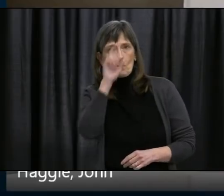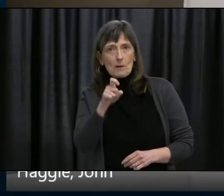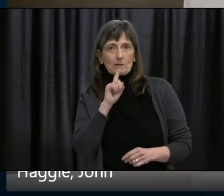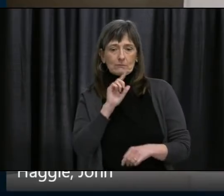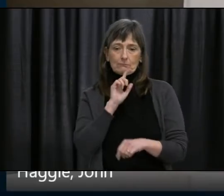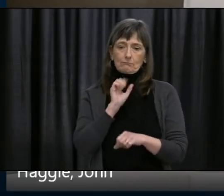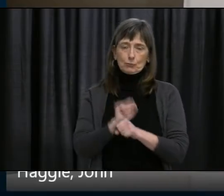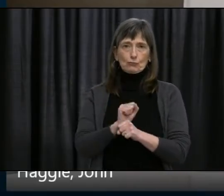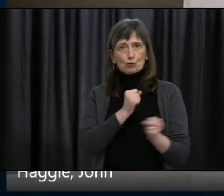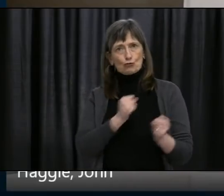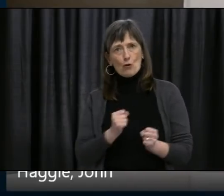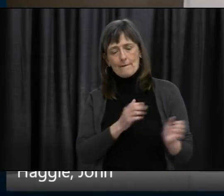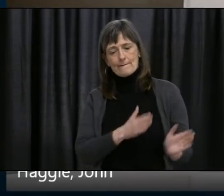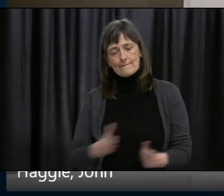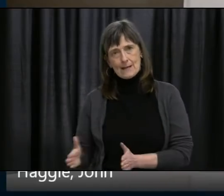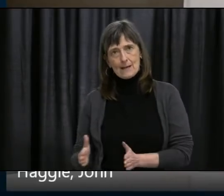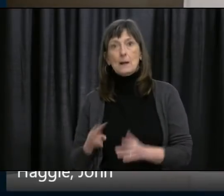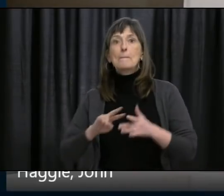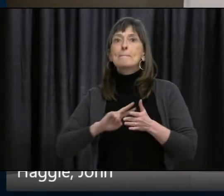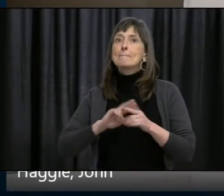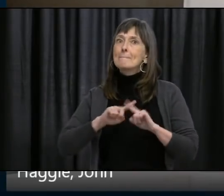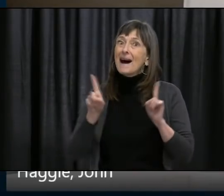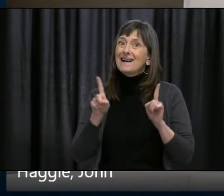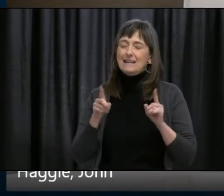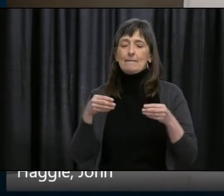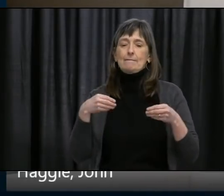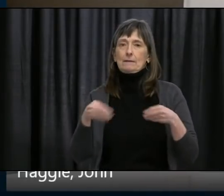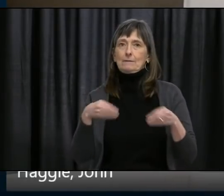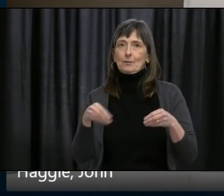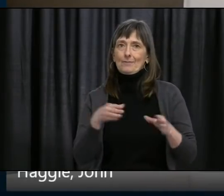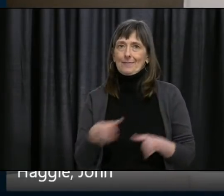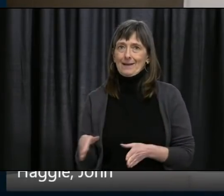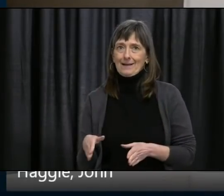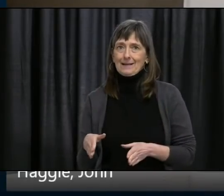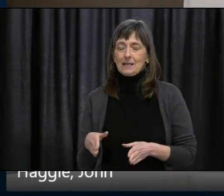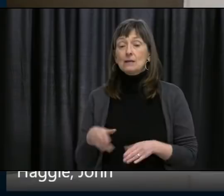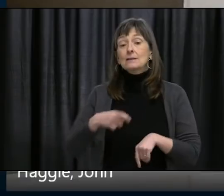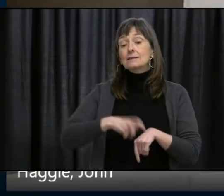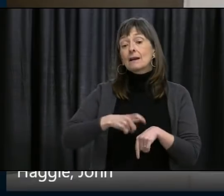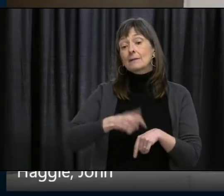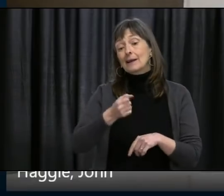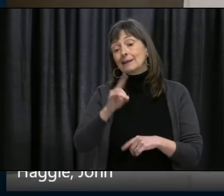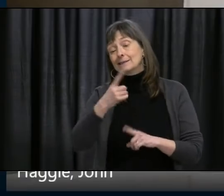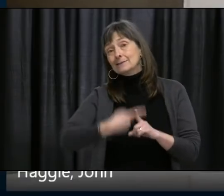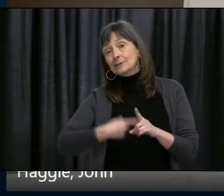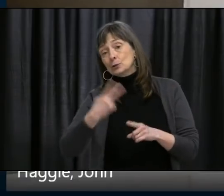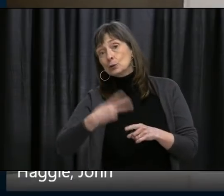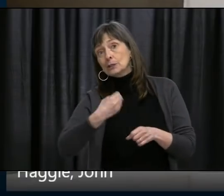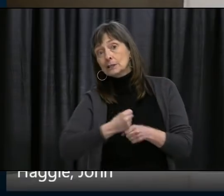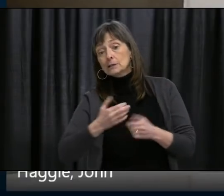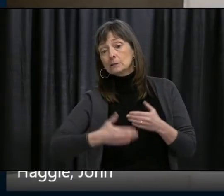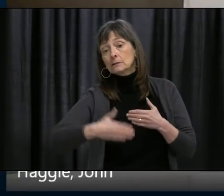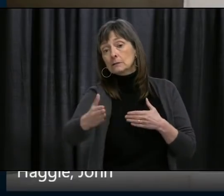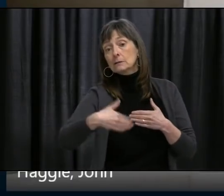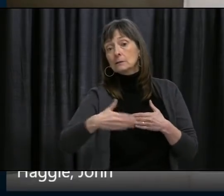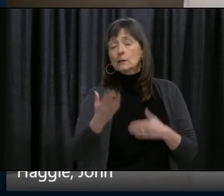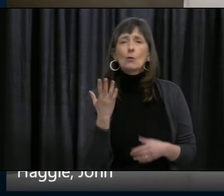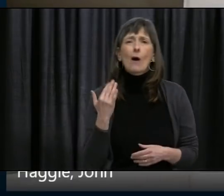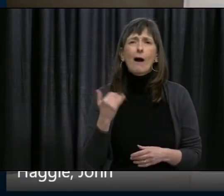that plan has to be flexible. The time frame of 18 months to 2 years is predicated